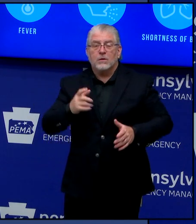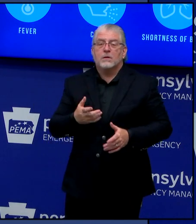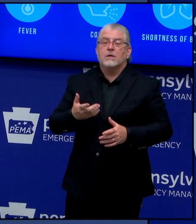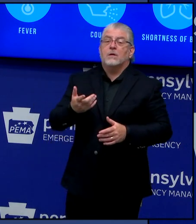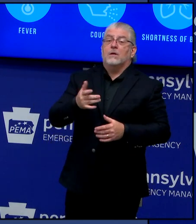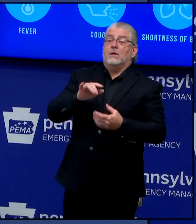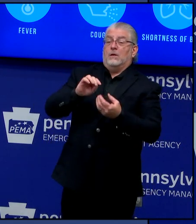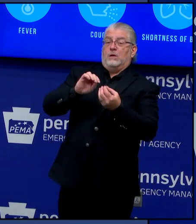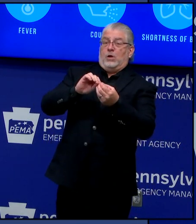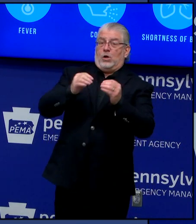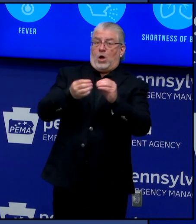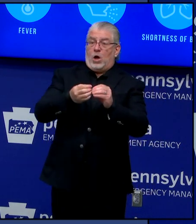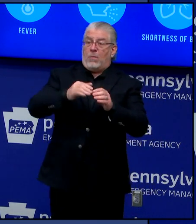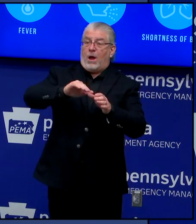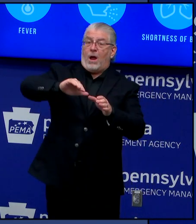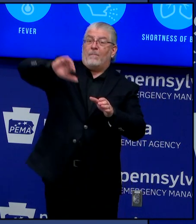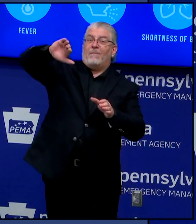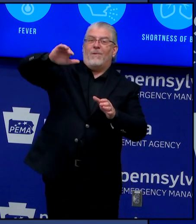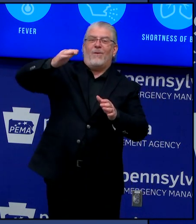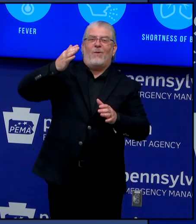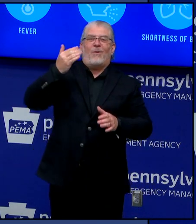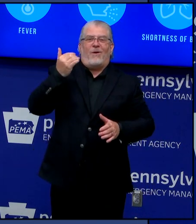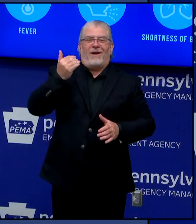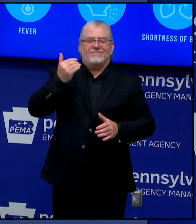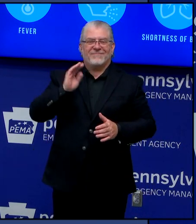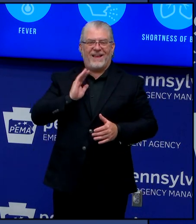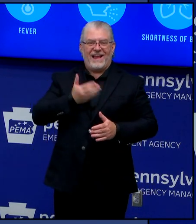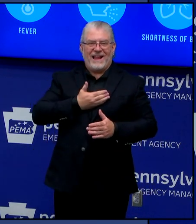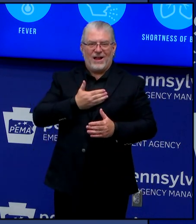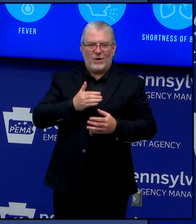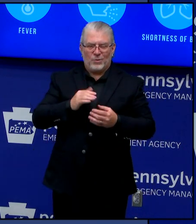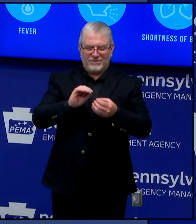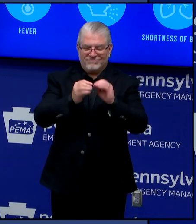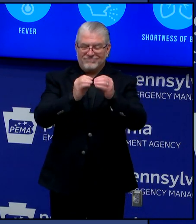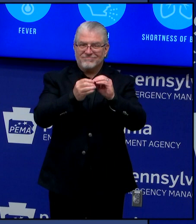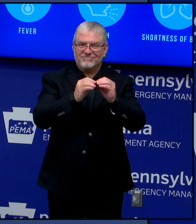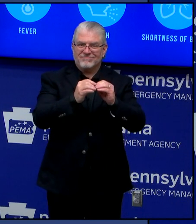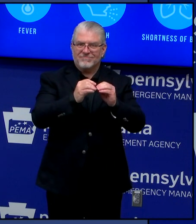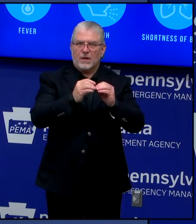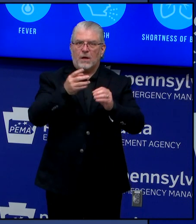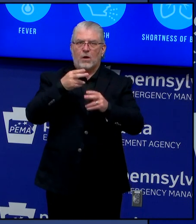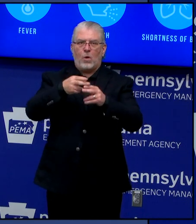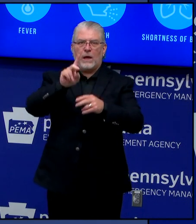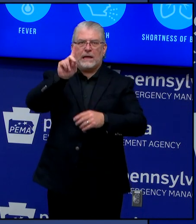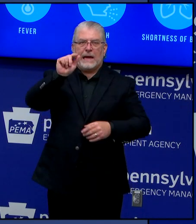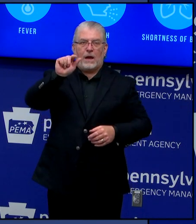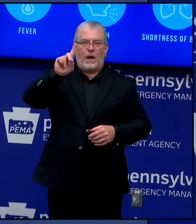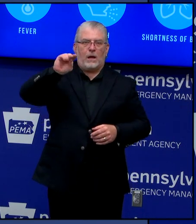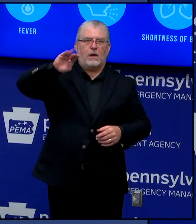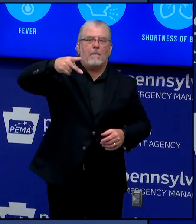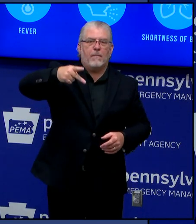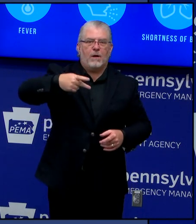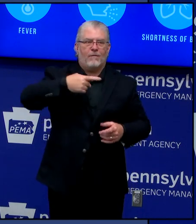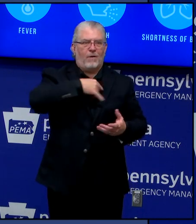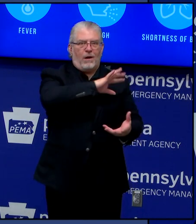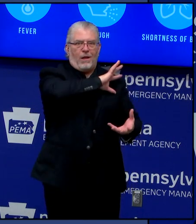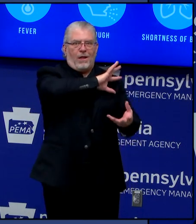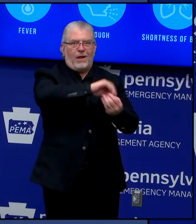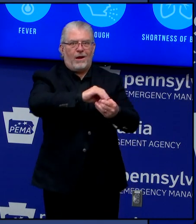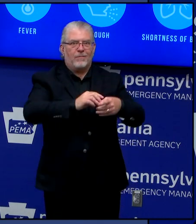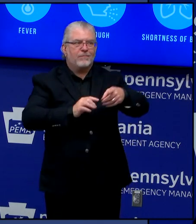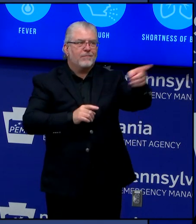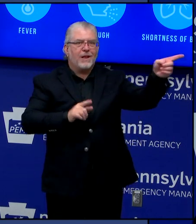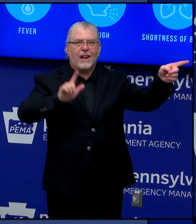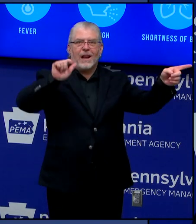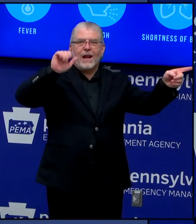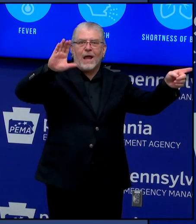come back from LabCorp, one of our commercial laboratories, and so that tends to skew things. So we're going to see what the